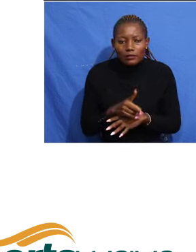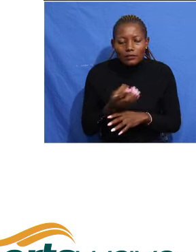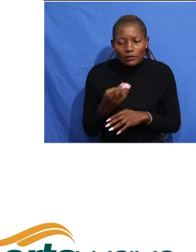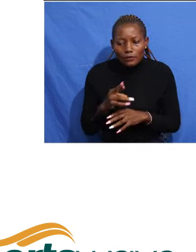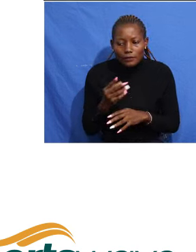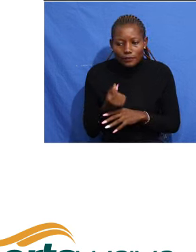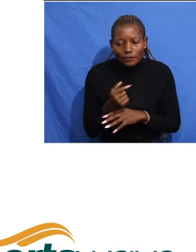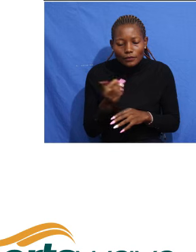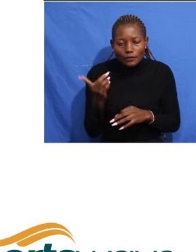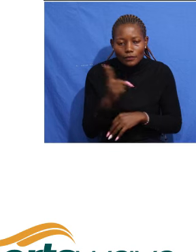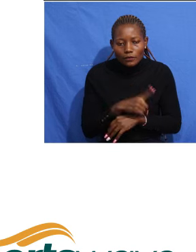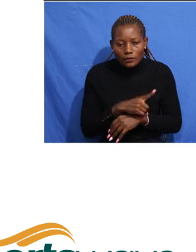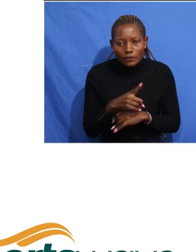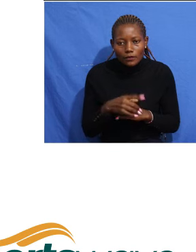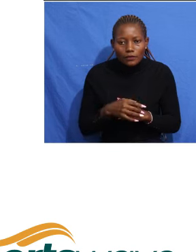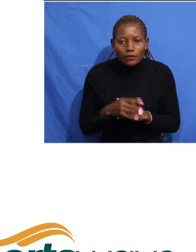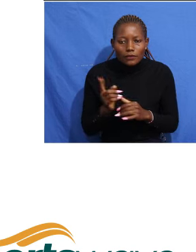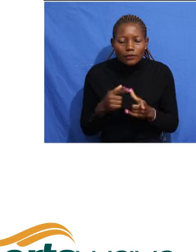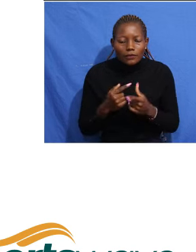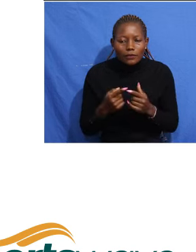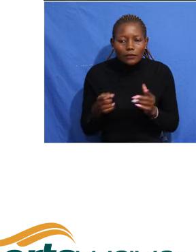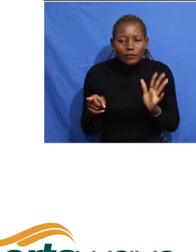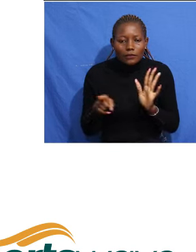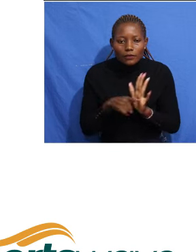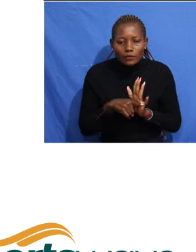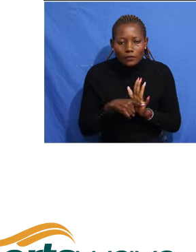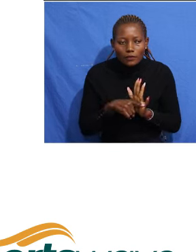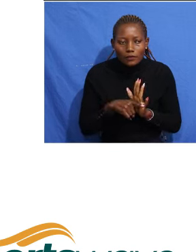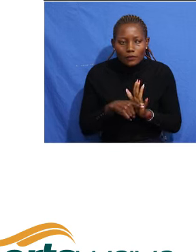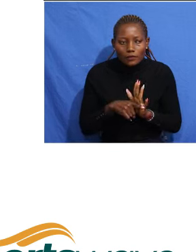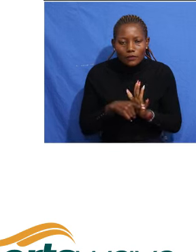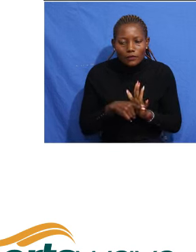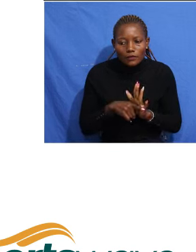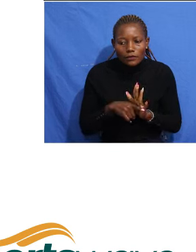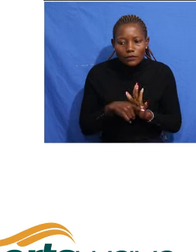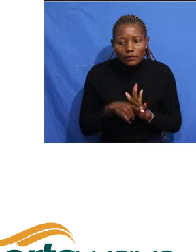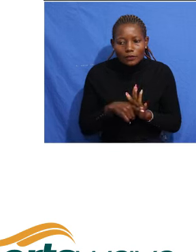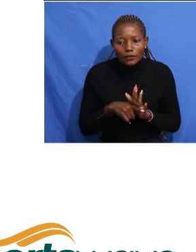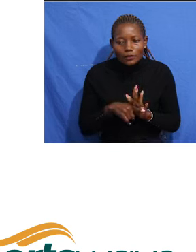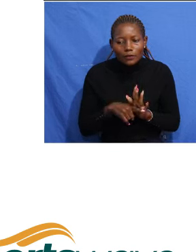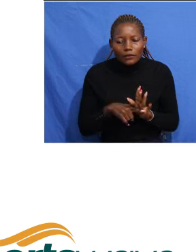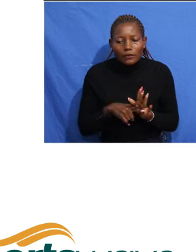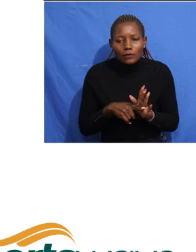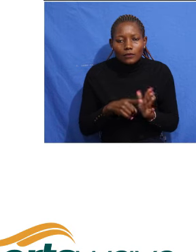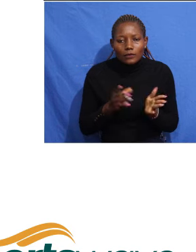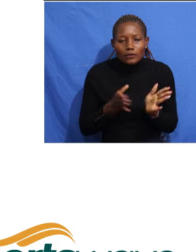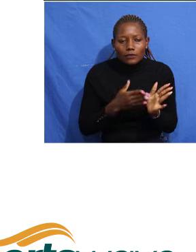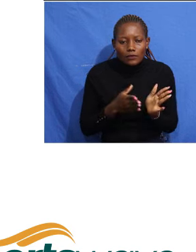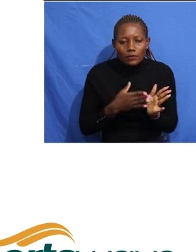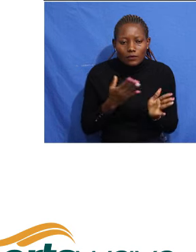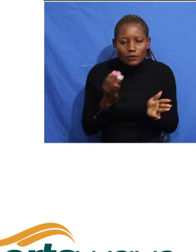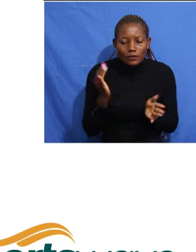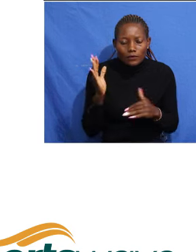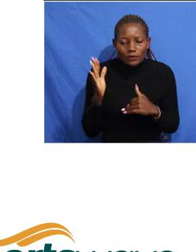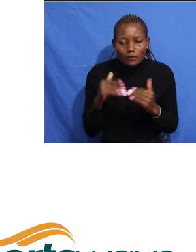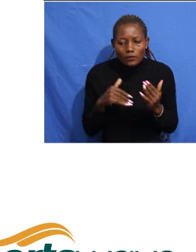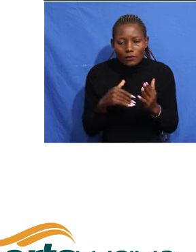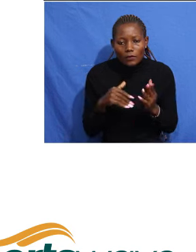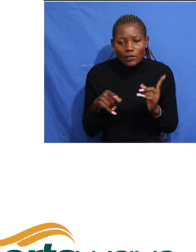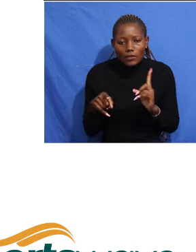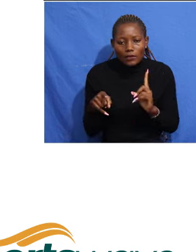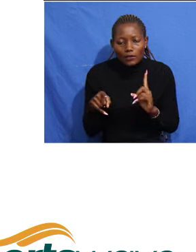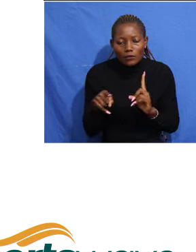days, negative effect dissipates faster than the positive effect. So you get a higher physical